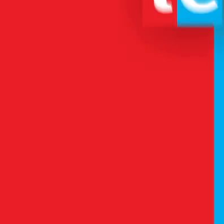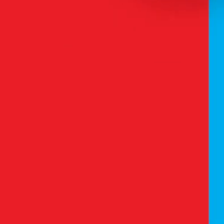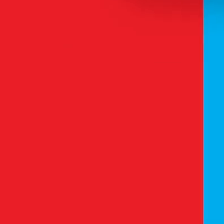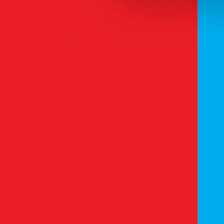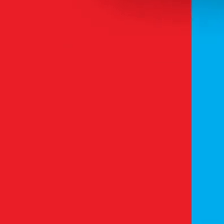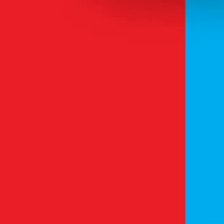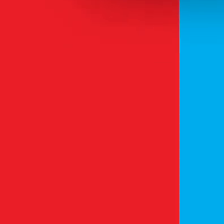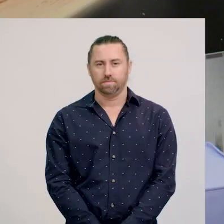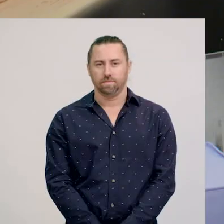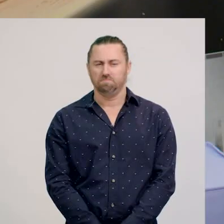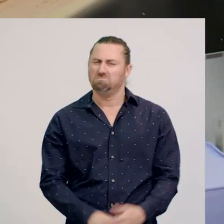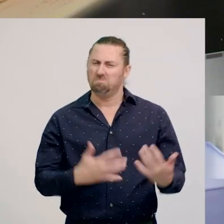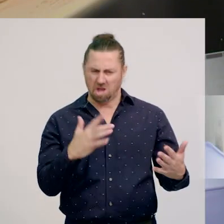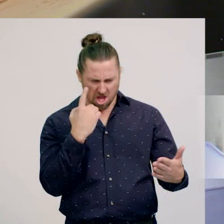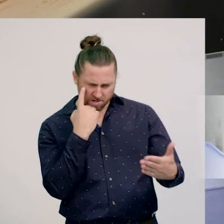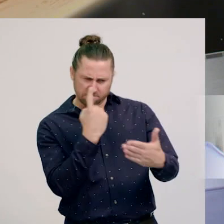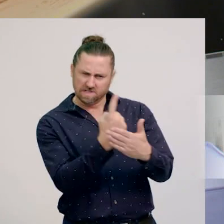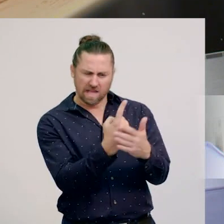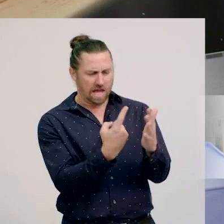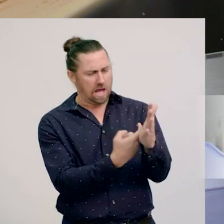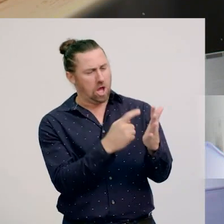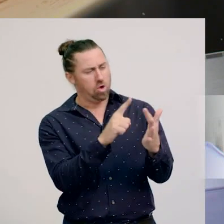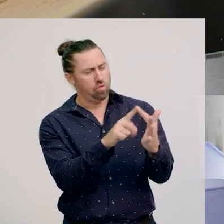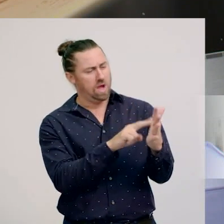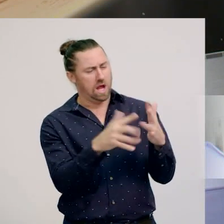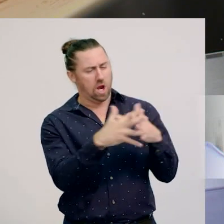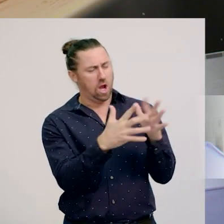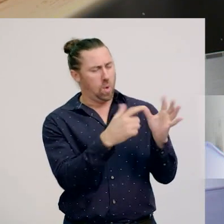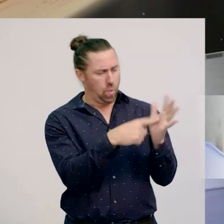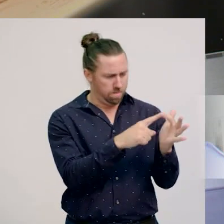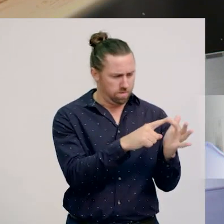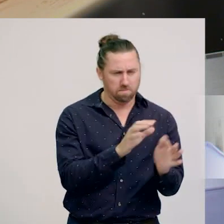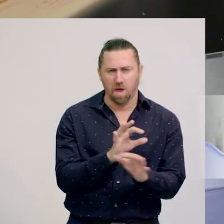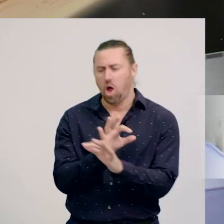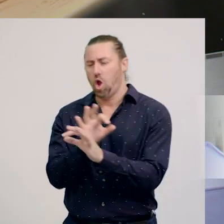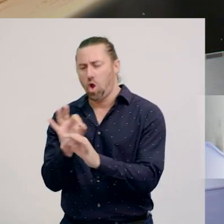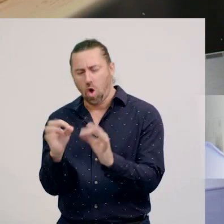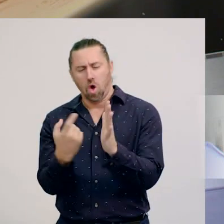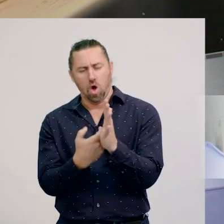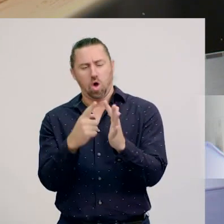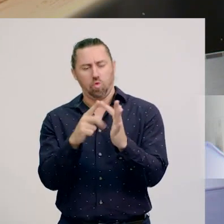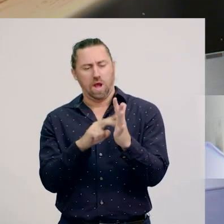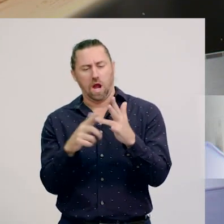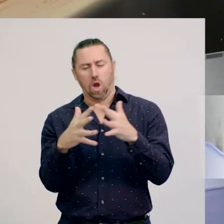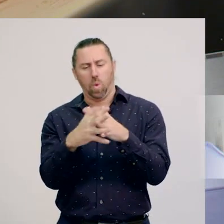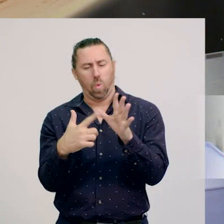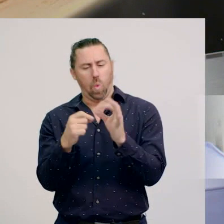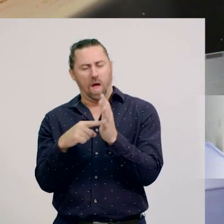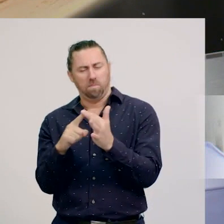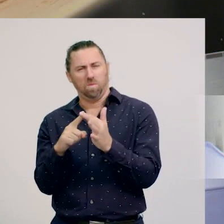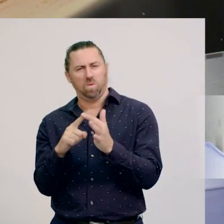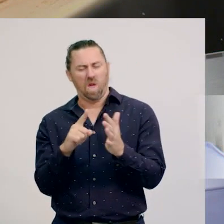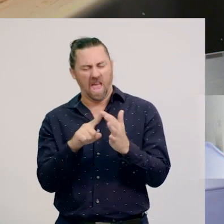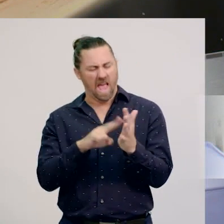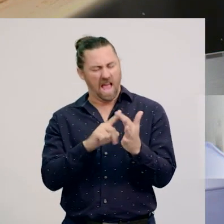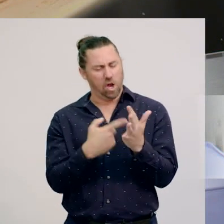energy. Have you ever heard of renewable and non-renewable energy? The energy we use for